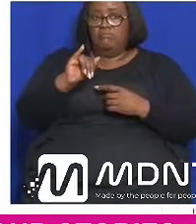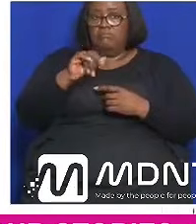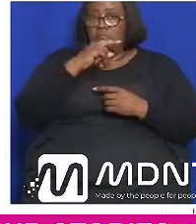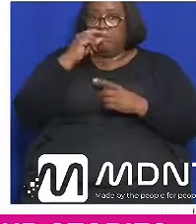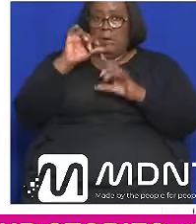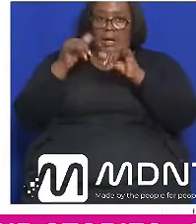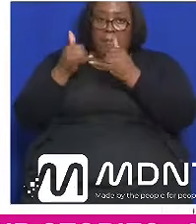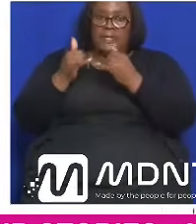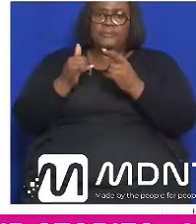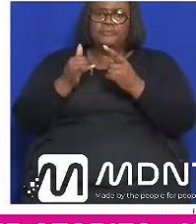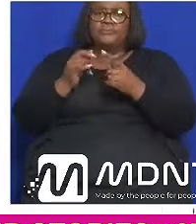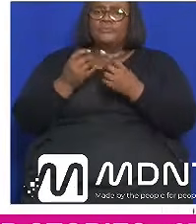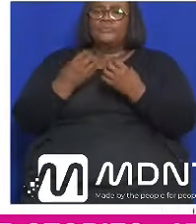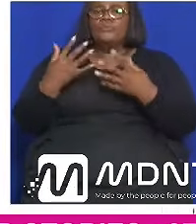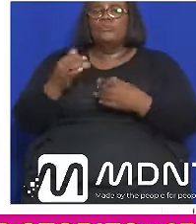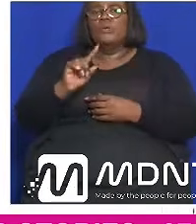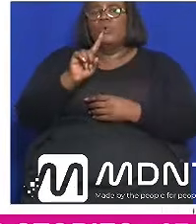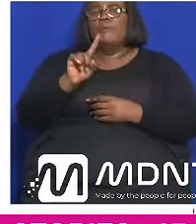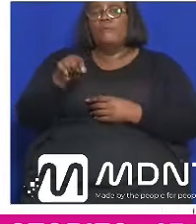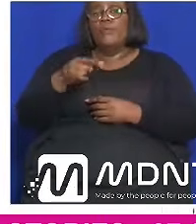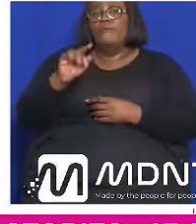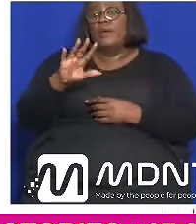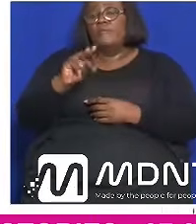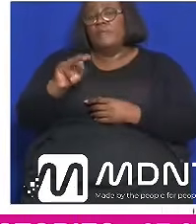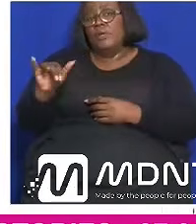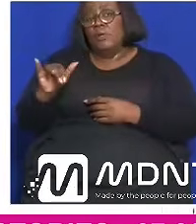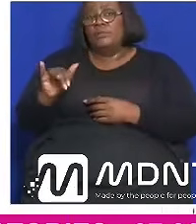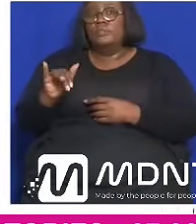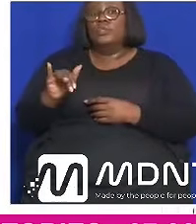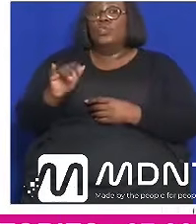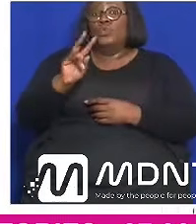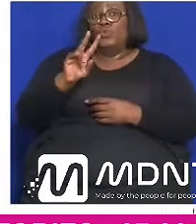So by now there are two 1.5 million payments and a million were at 4 million.